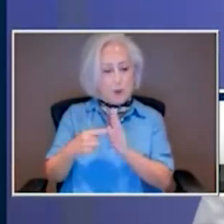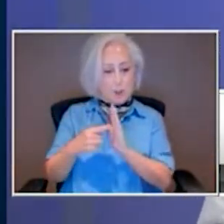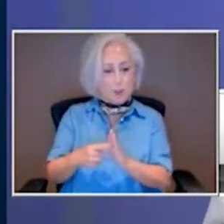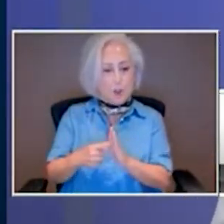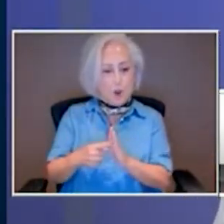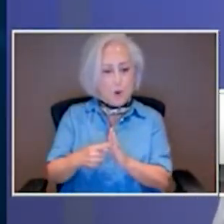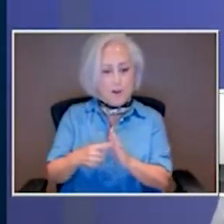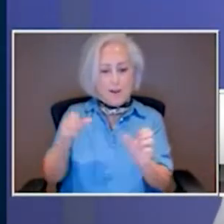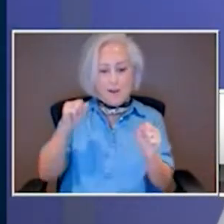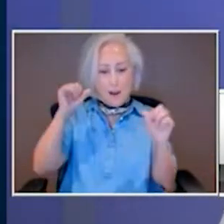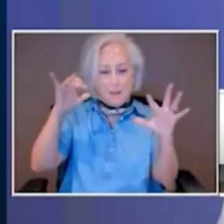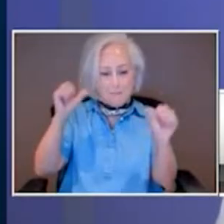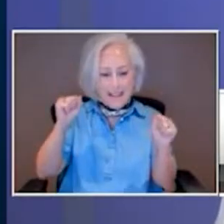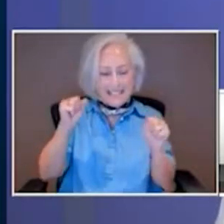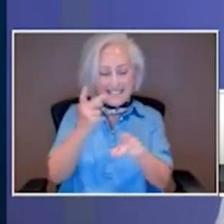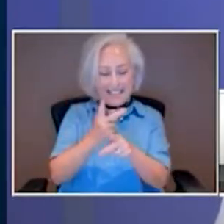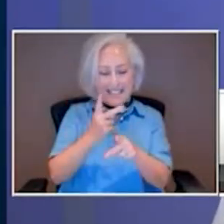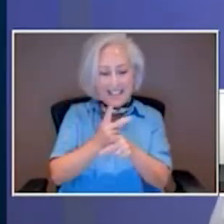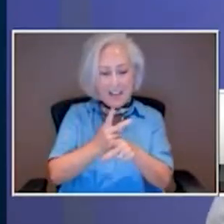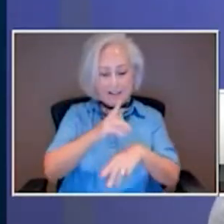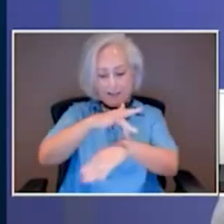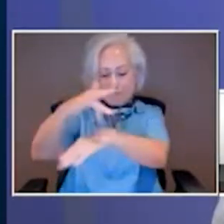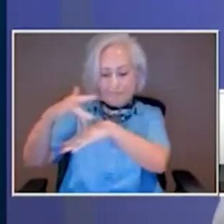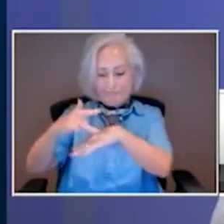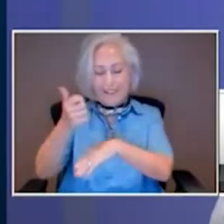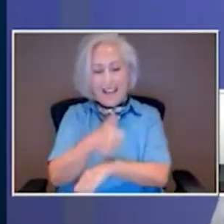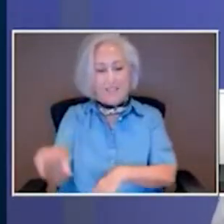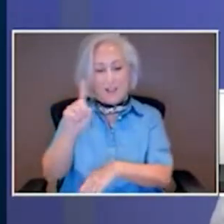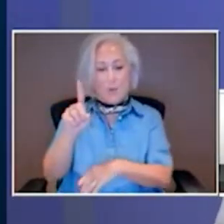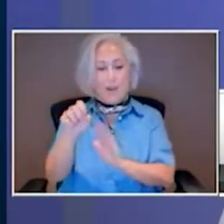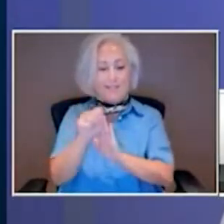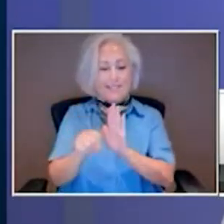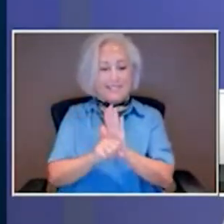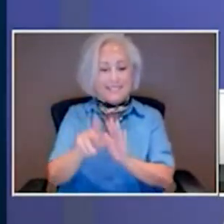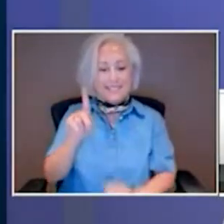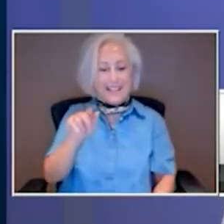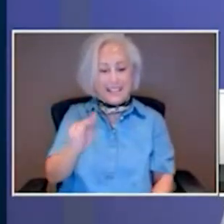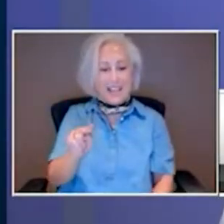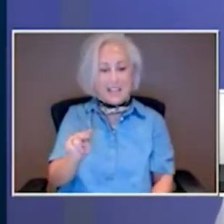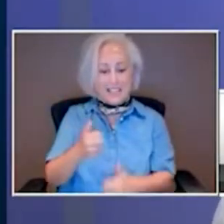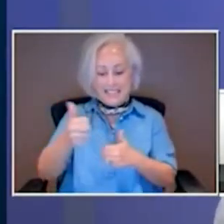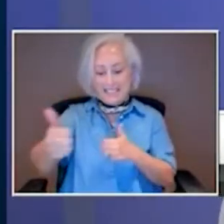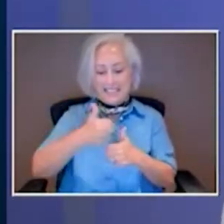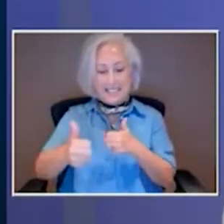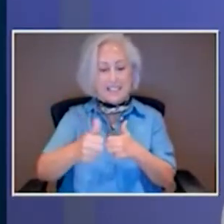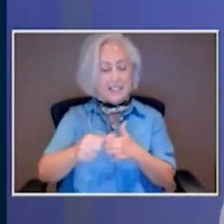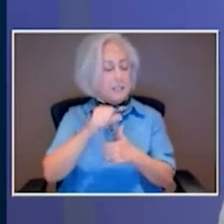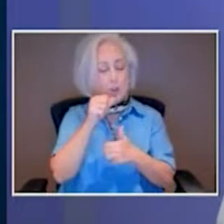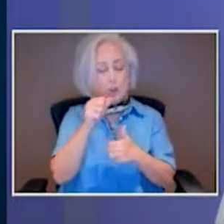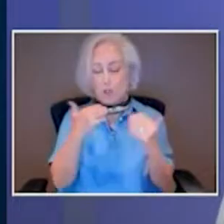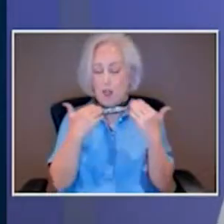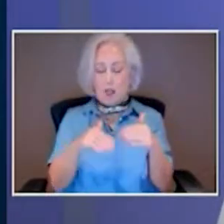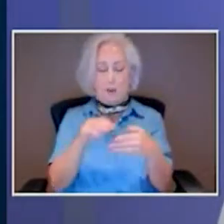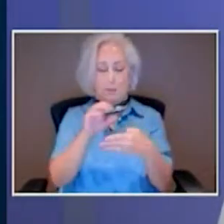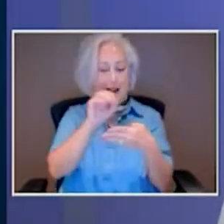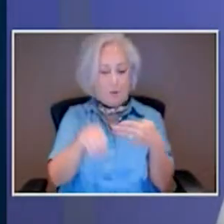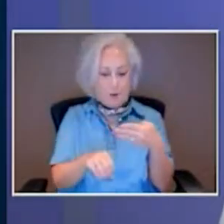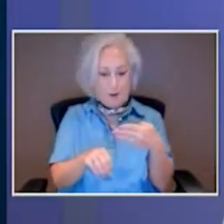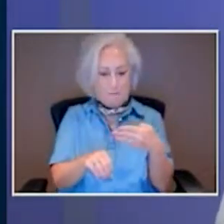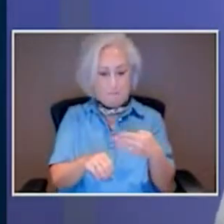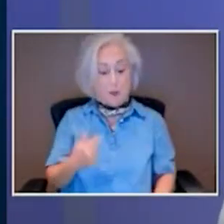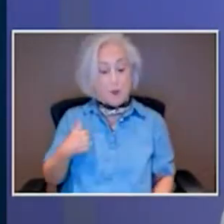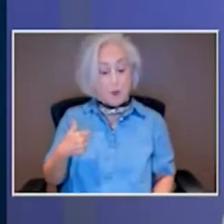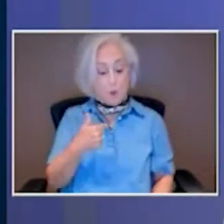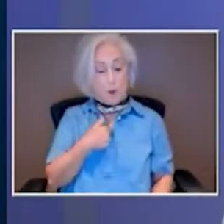reach every corner of Kansas. Distance shouldn't limit our outcomes. And when we're able to coordinate